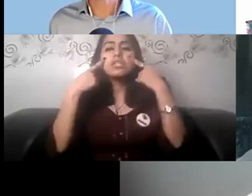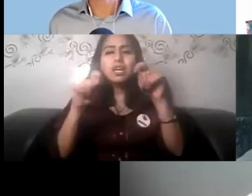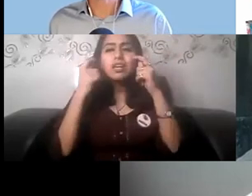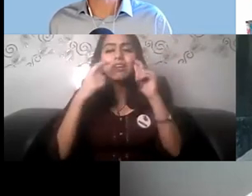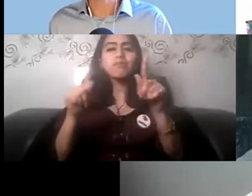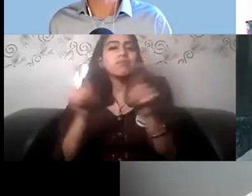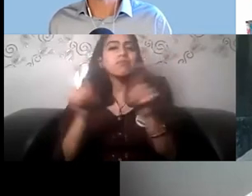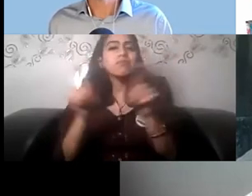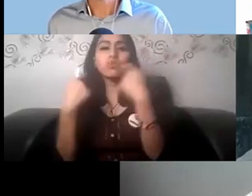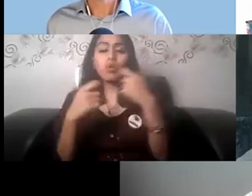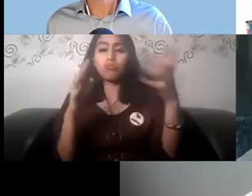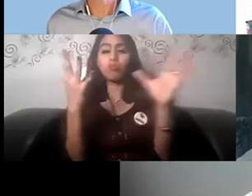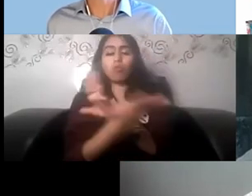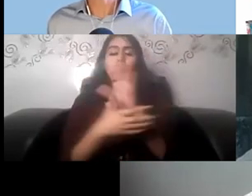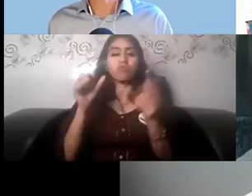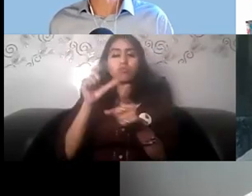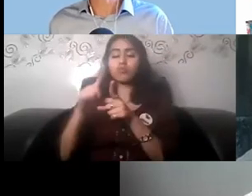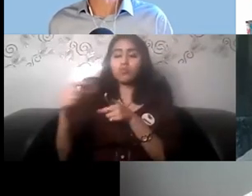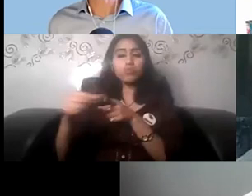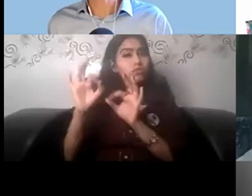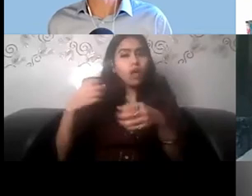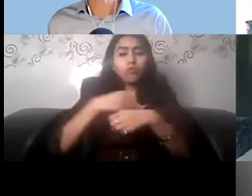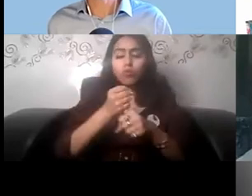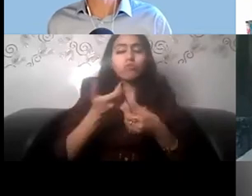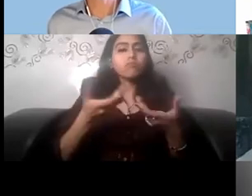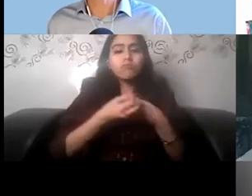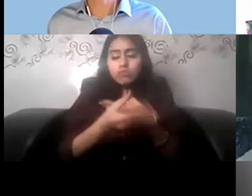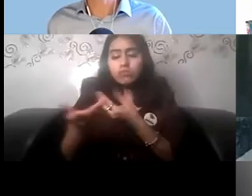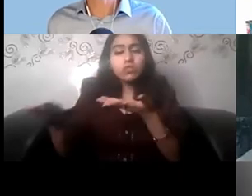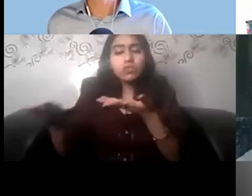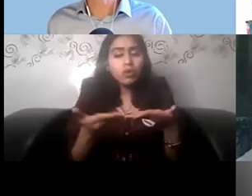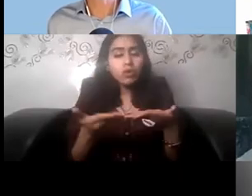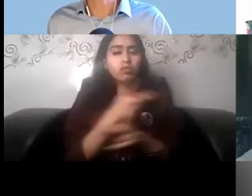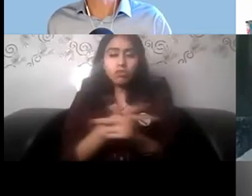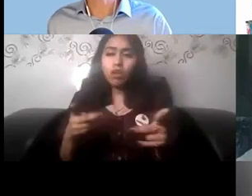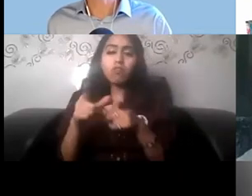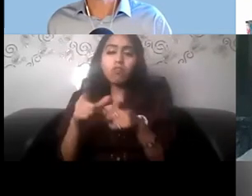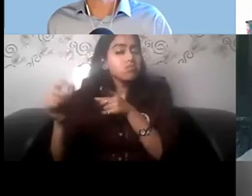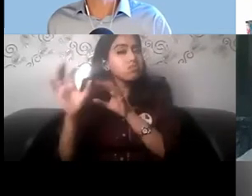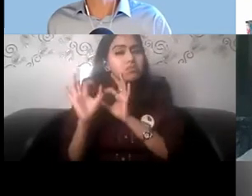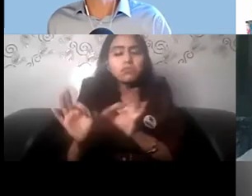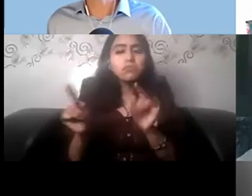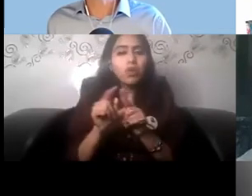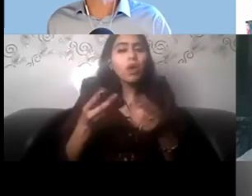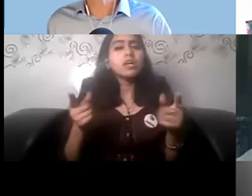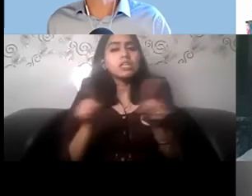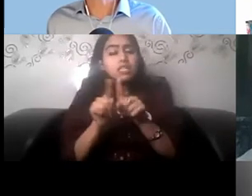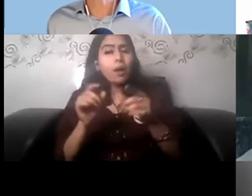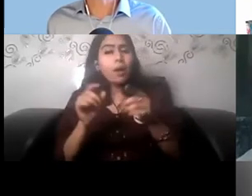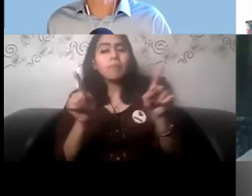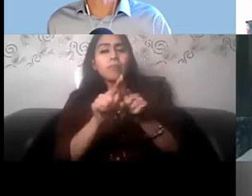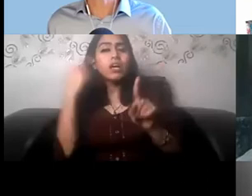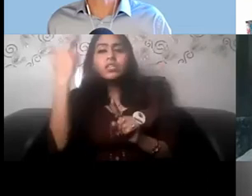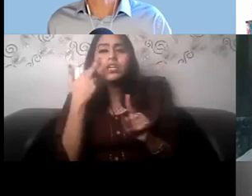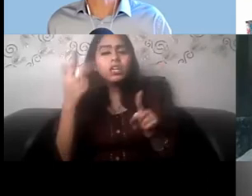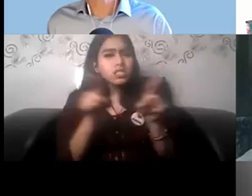whole organisation. And the products and services that they produce, because the workforce is more diverse, are more fit for purpose and appropriate